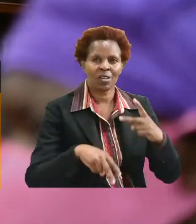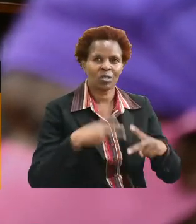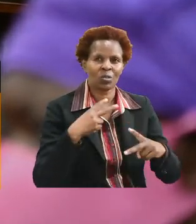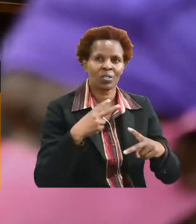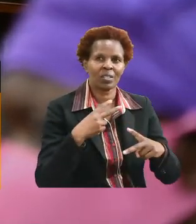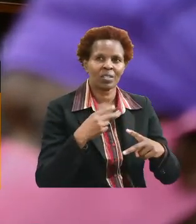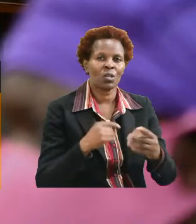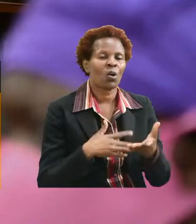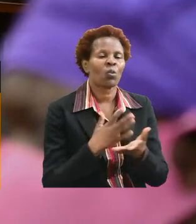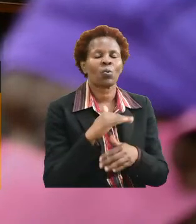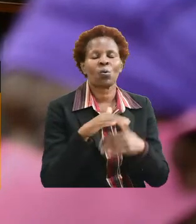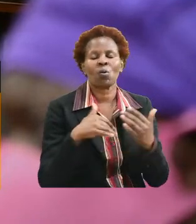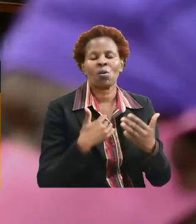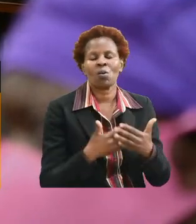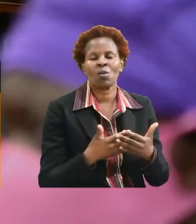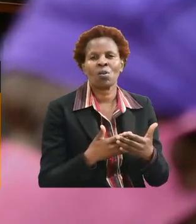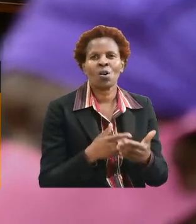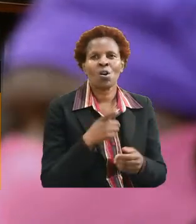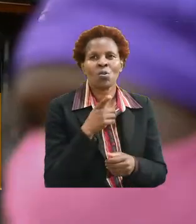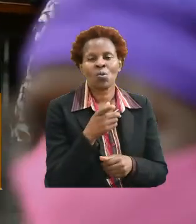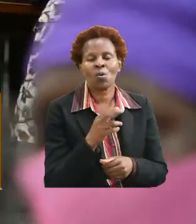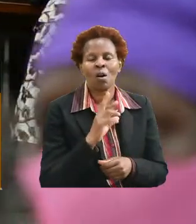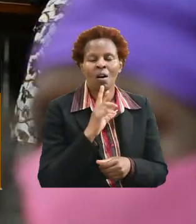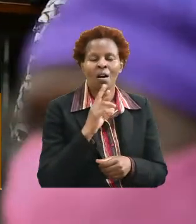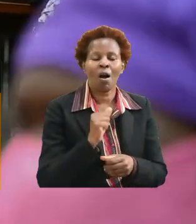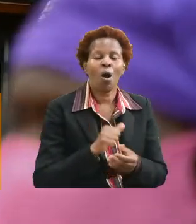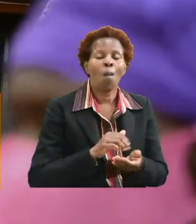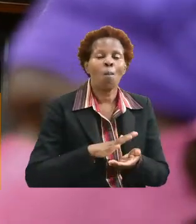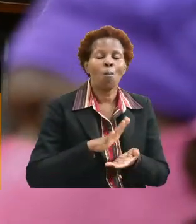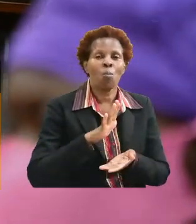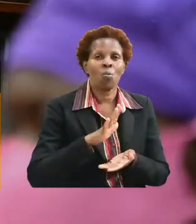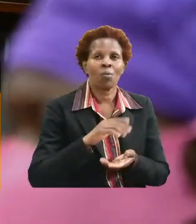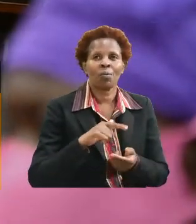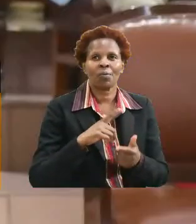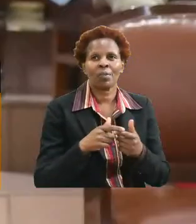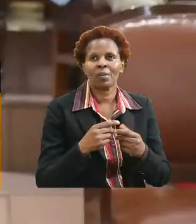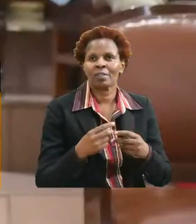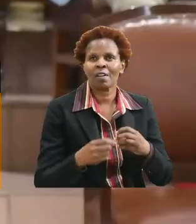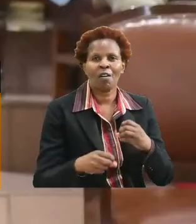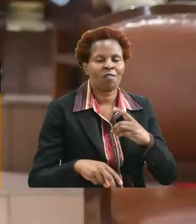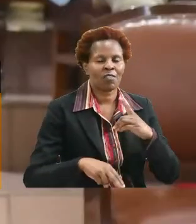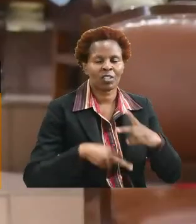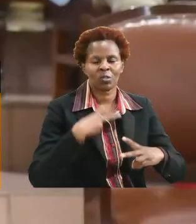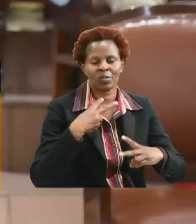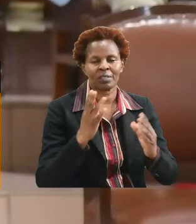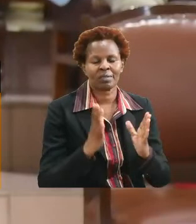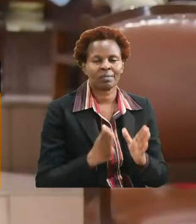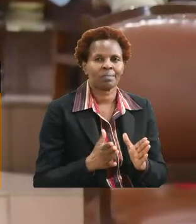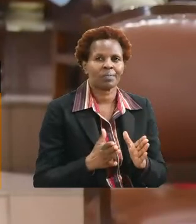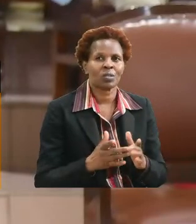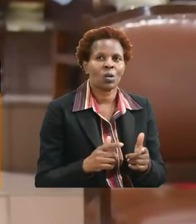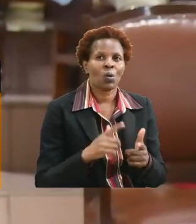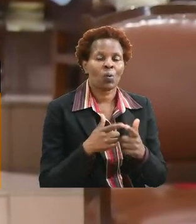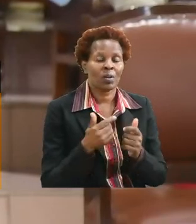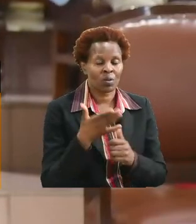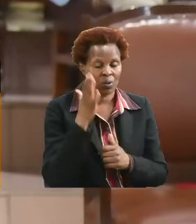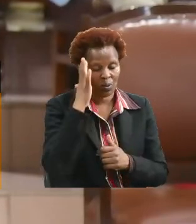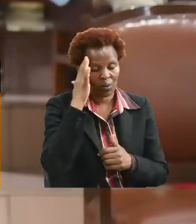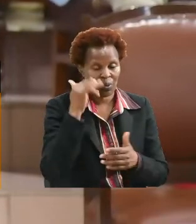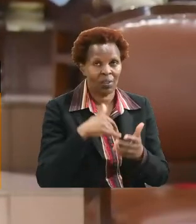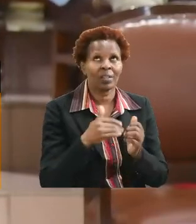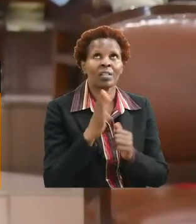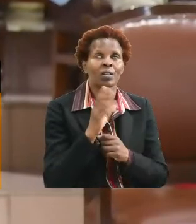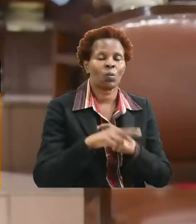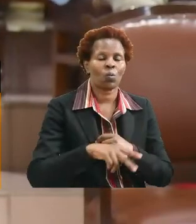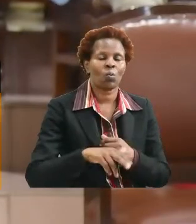what, you are more than a conqueror. When we know that God walks